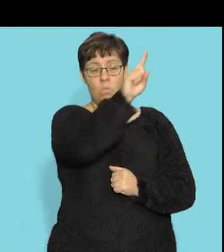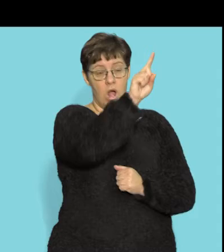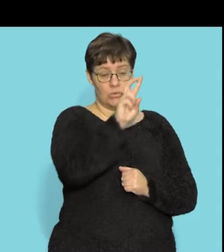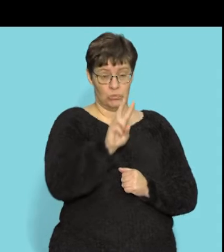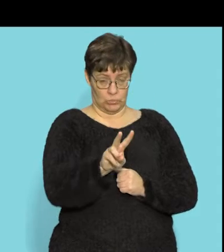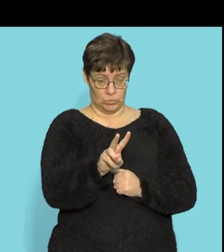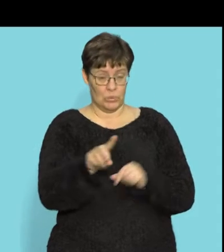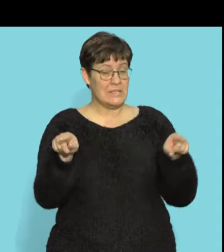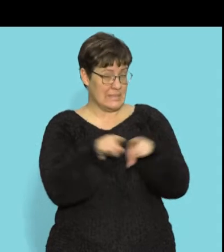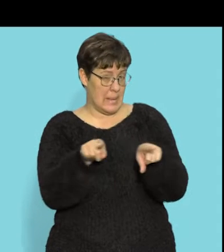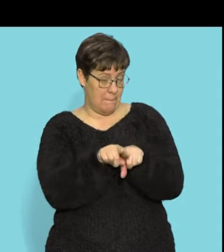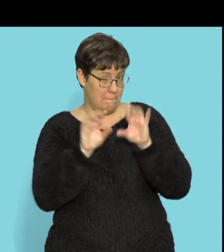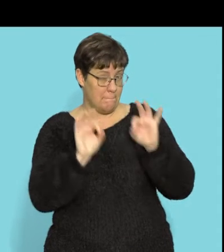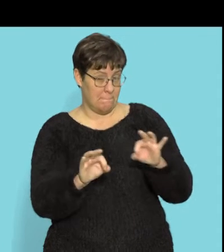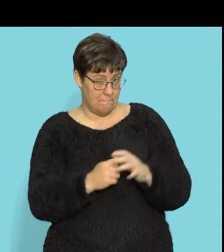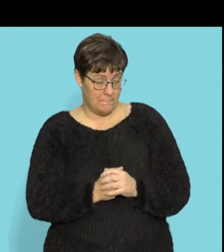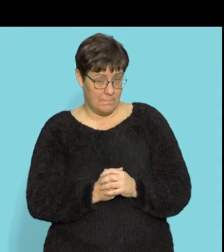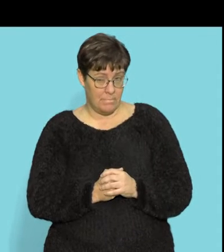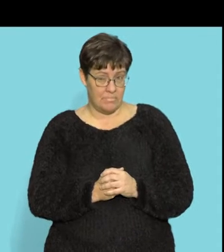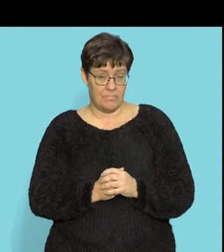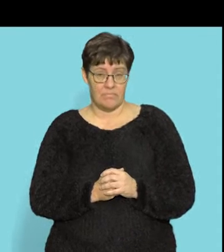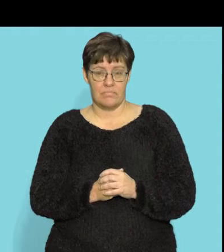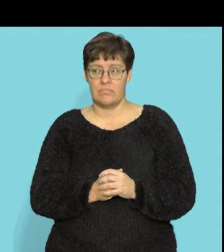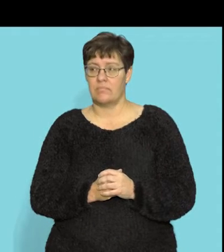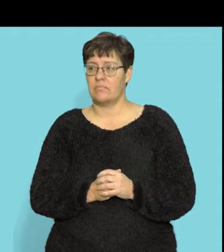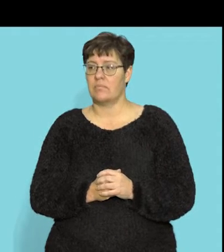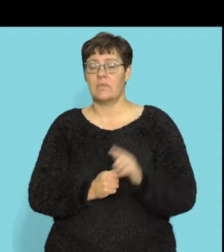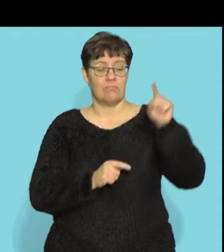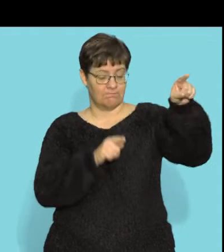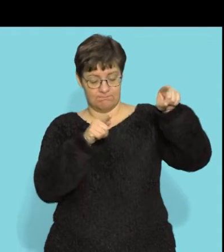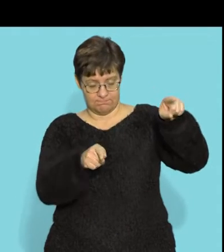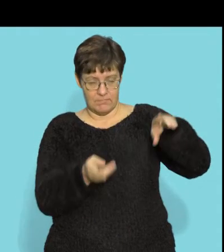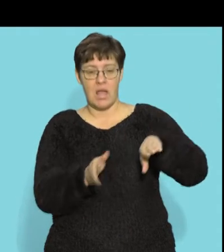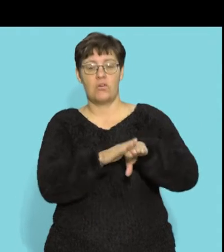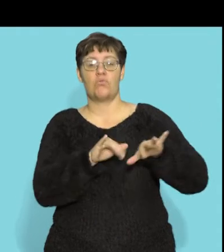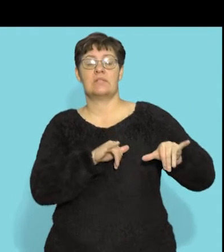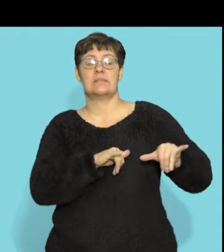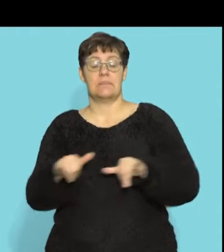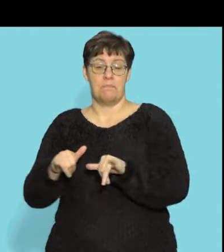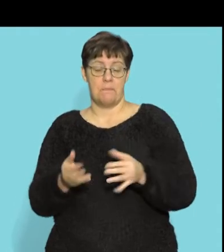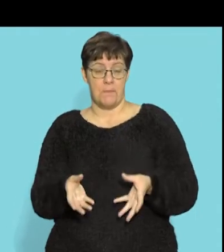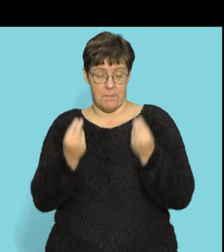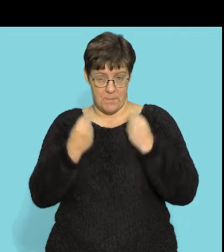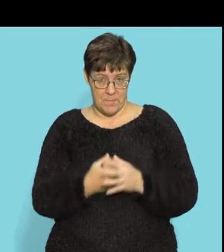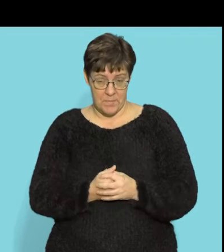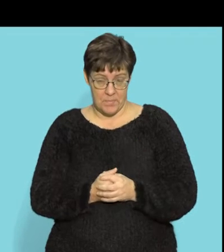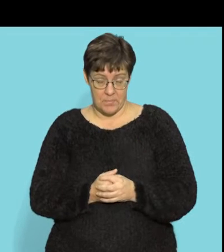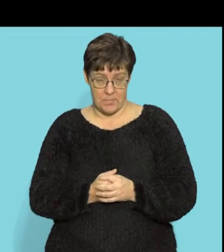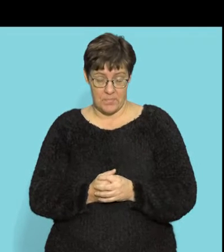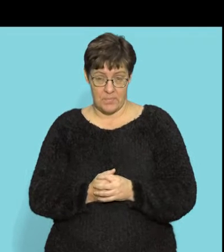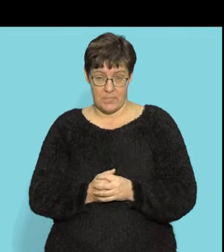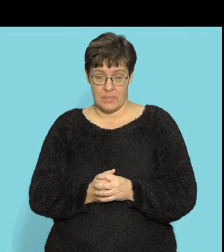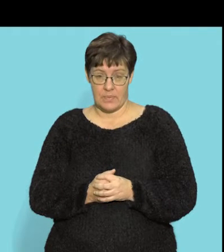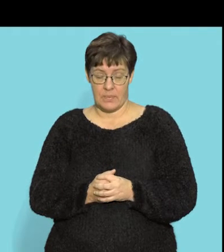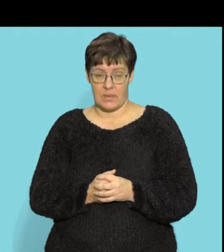2 are identical, right? We are saying that they receive the same amount of current. And when that happens, it means